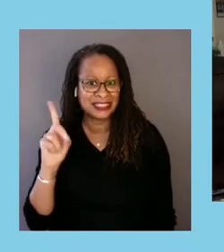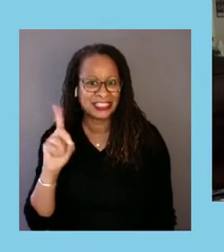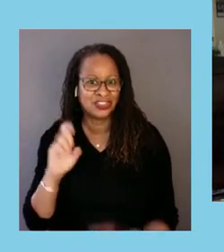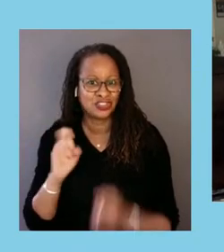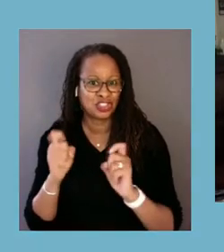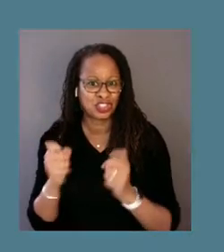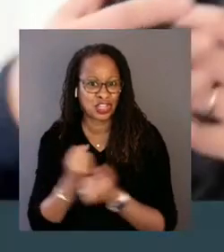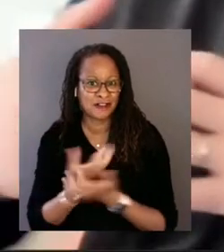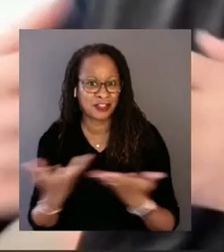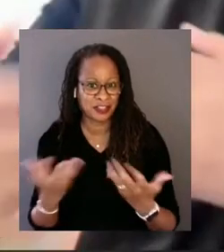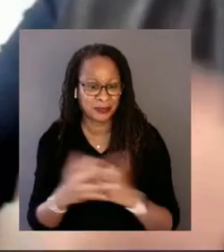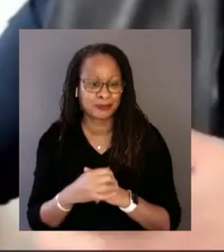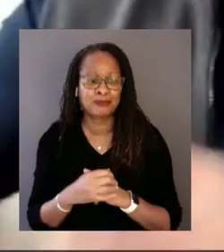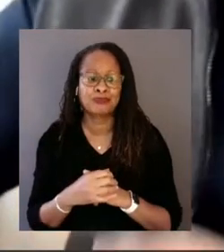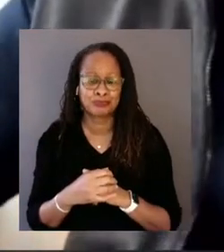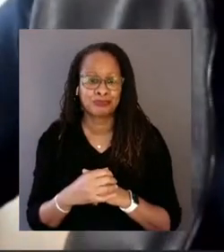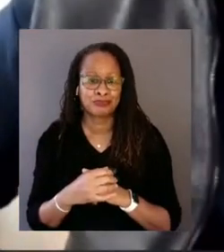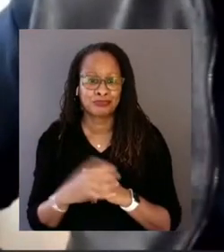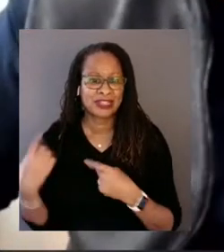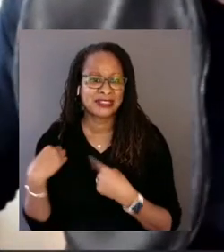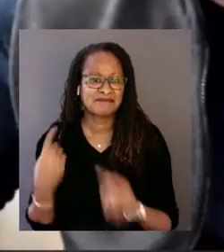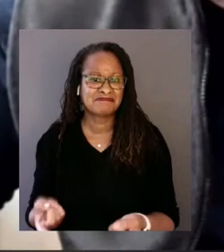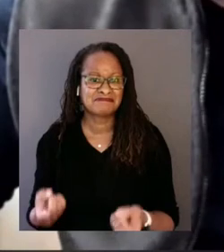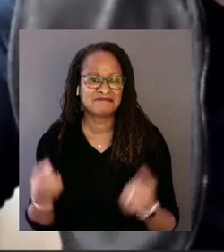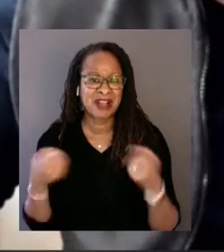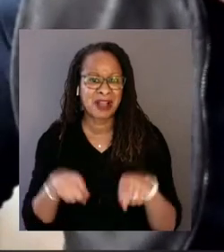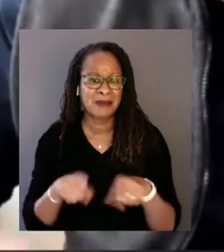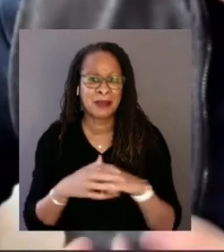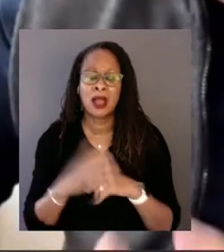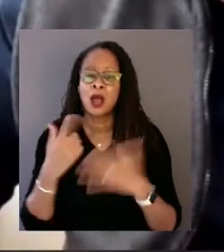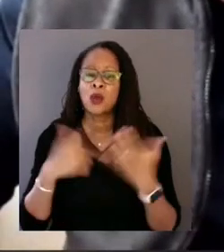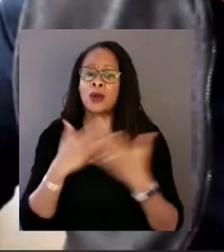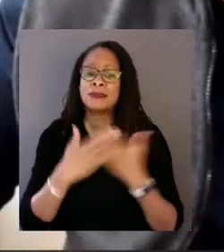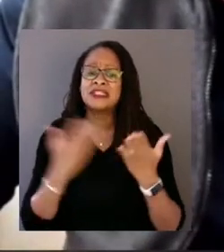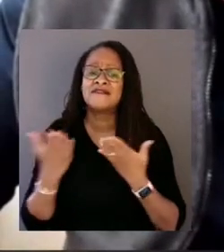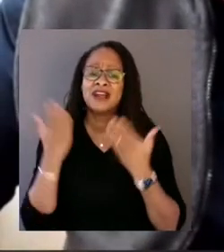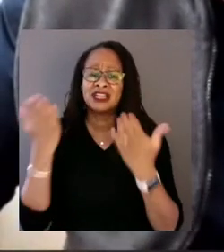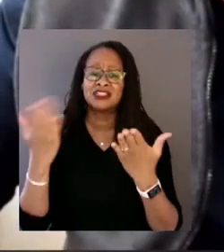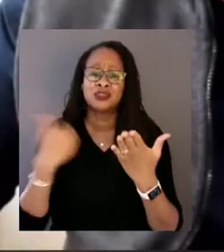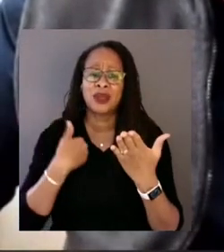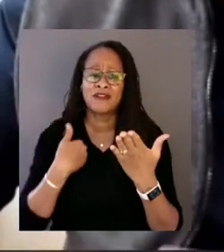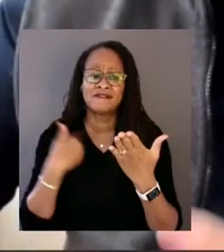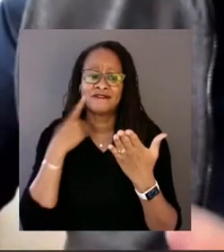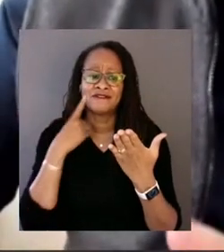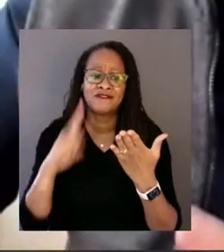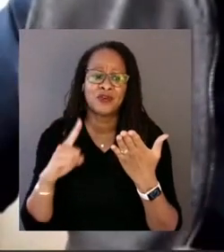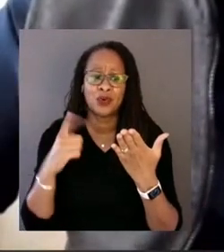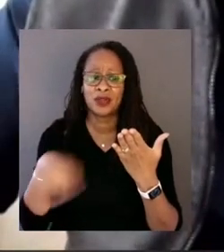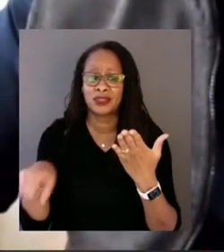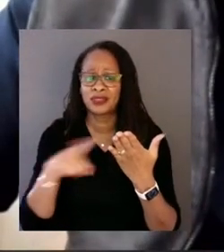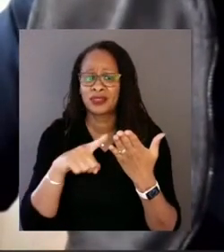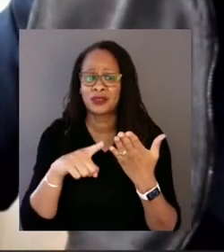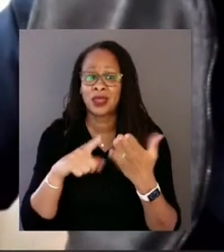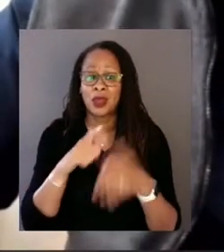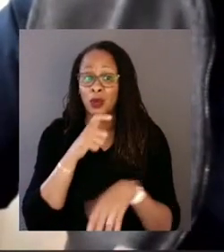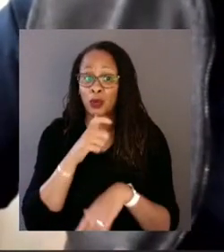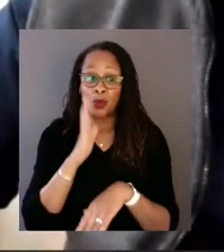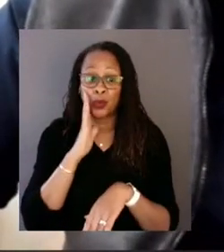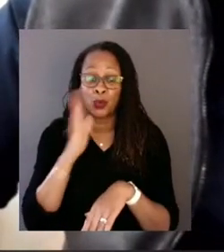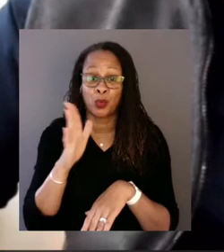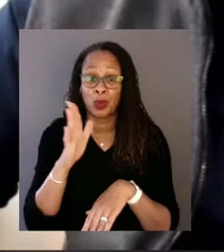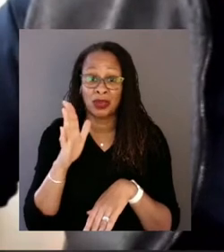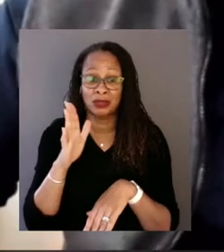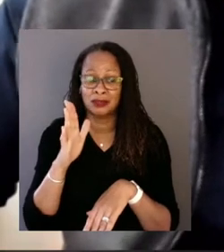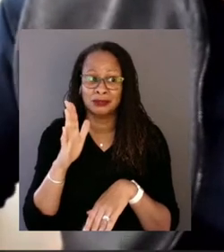mean, what piece of advice do you have for those who are gonna put themselves in the running